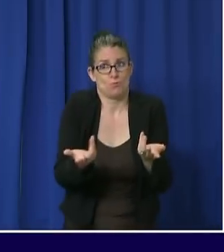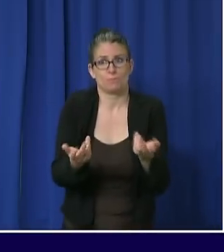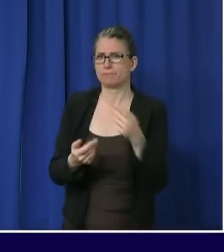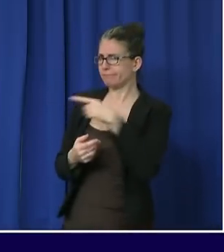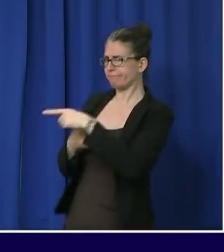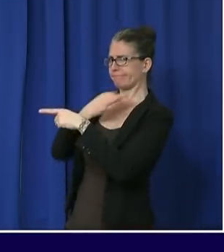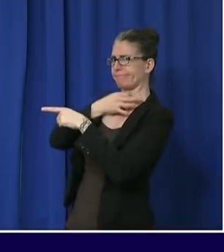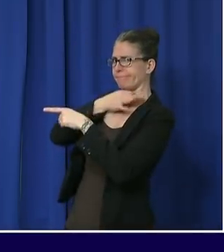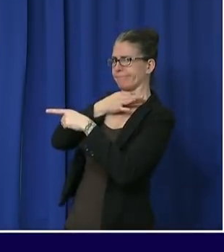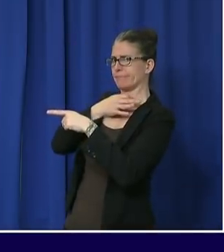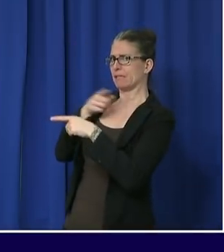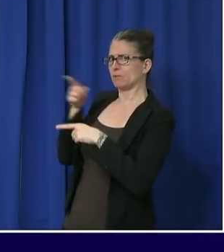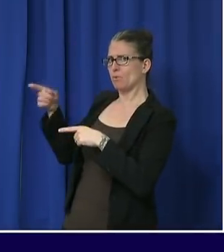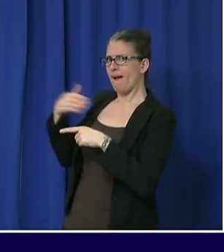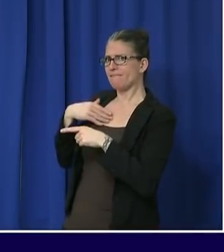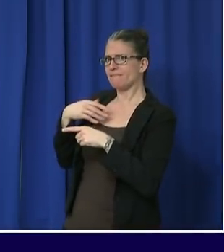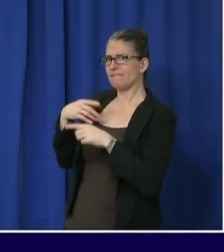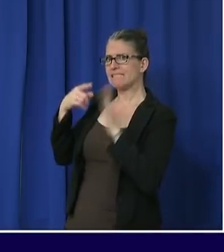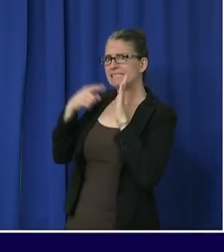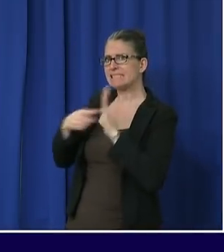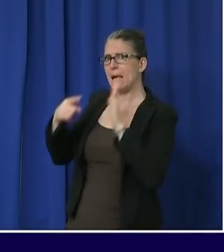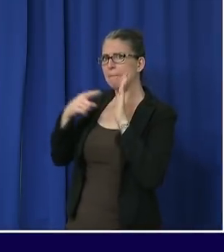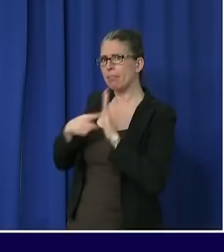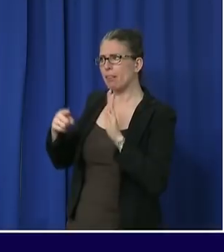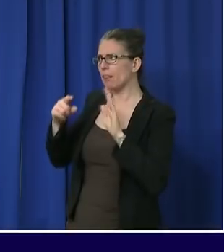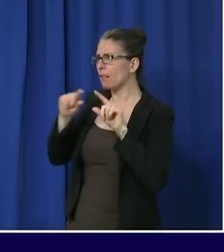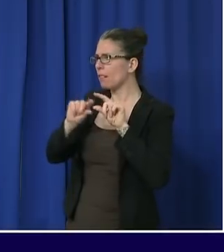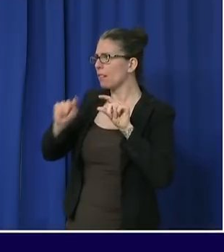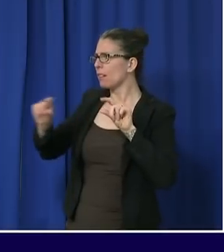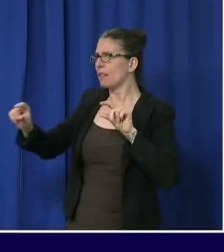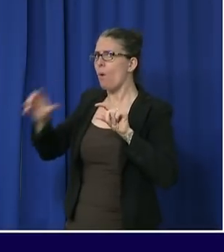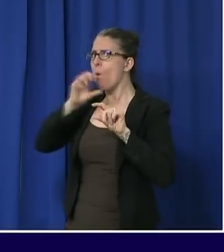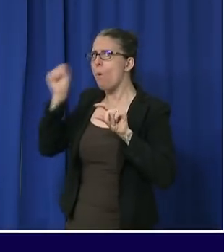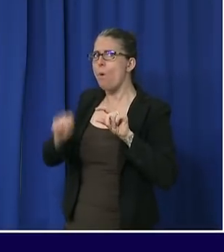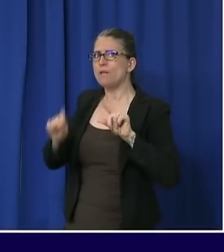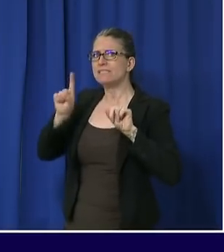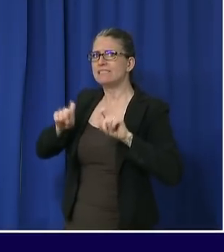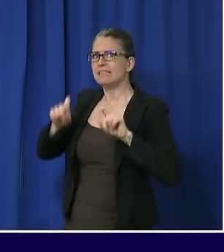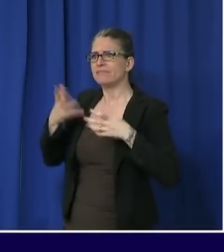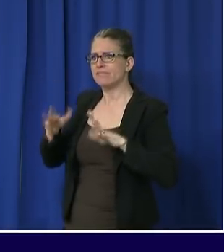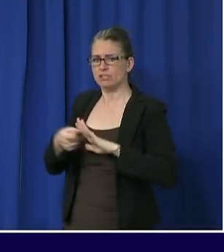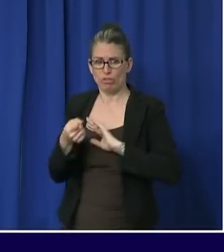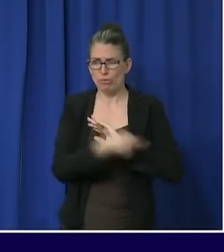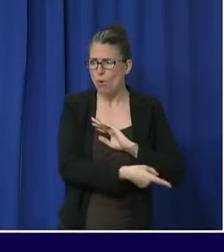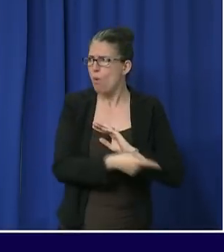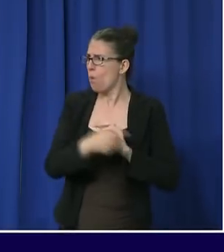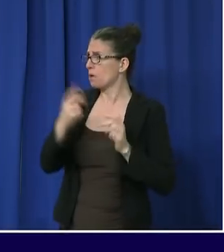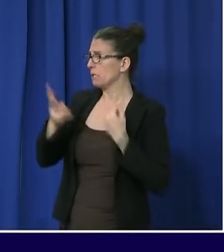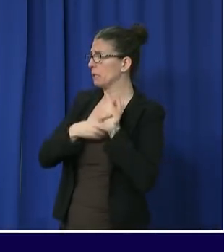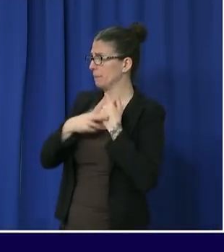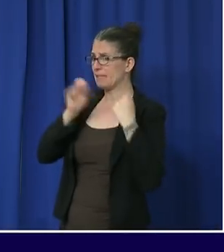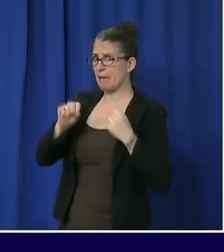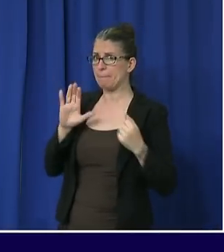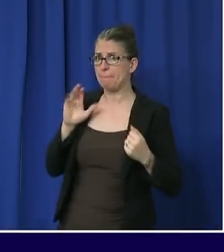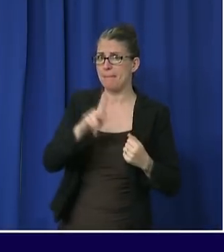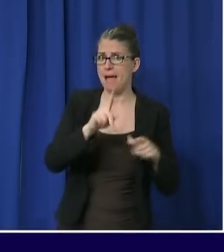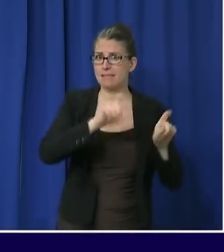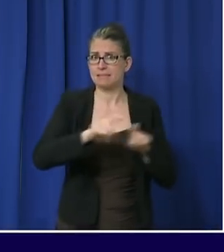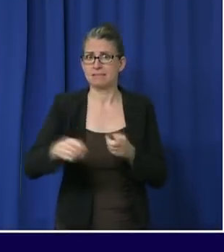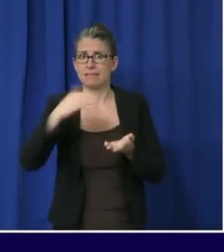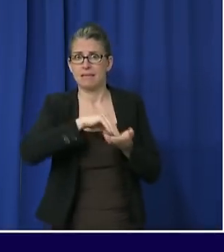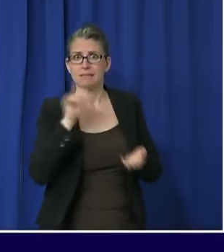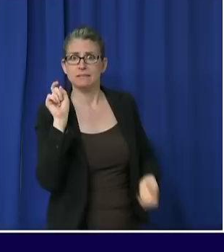are requirements to keep those if they are of special public health interest. But again, if there were samples and they all